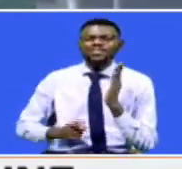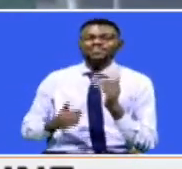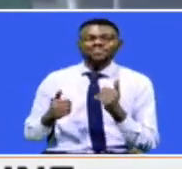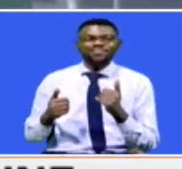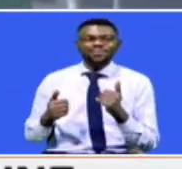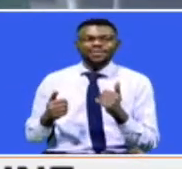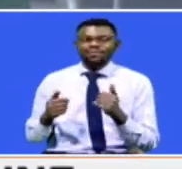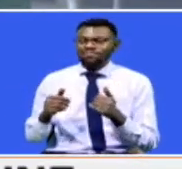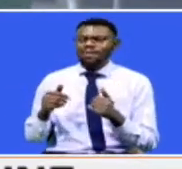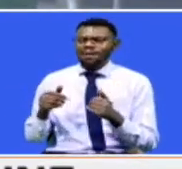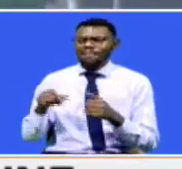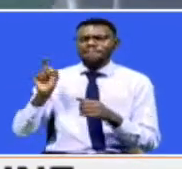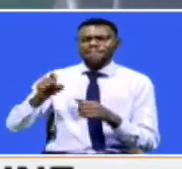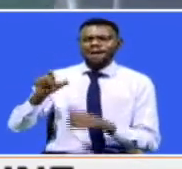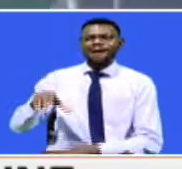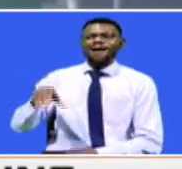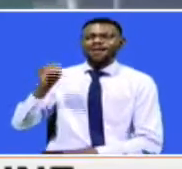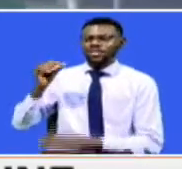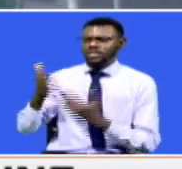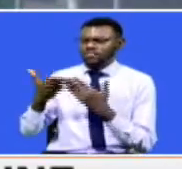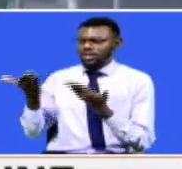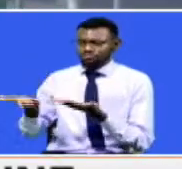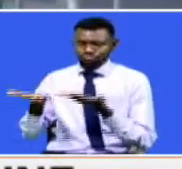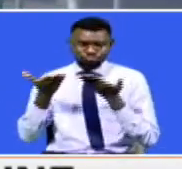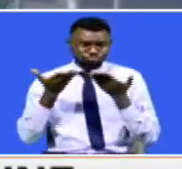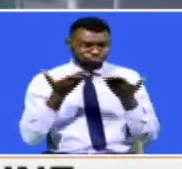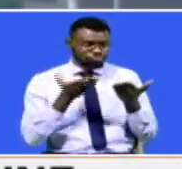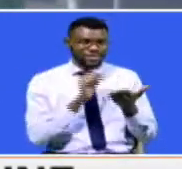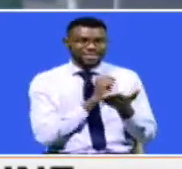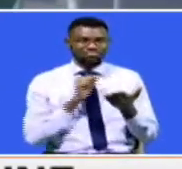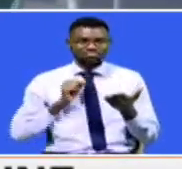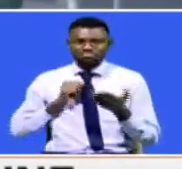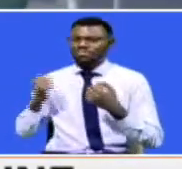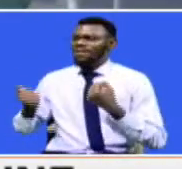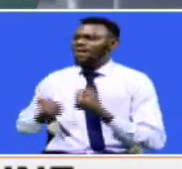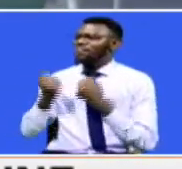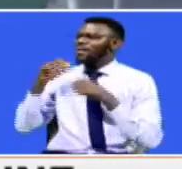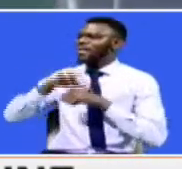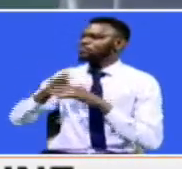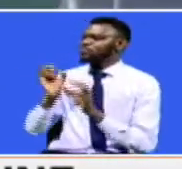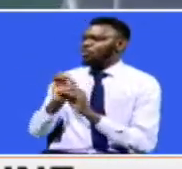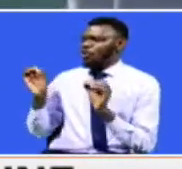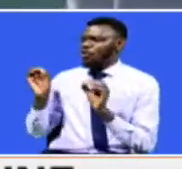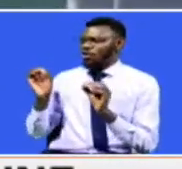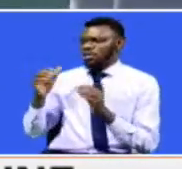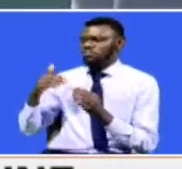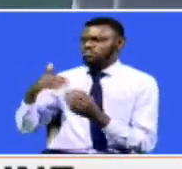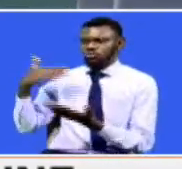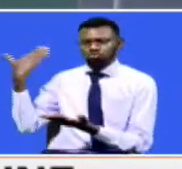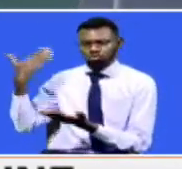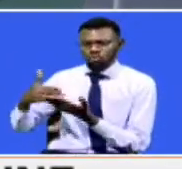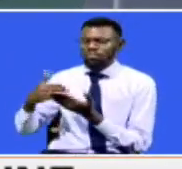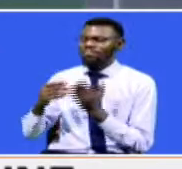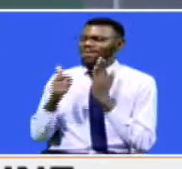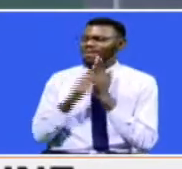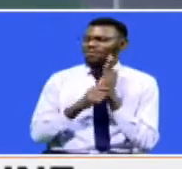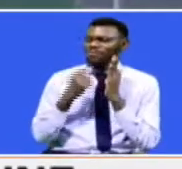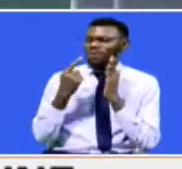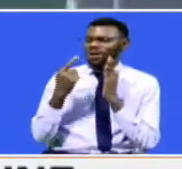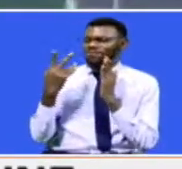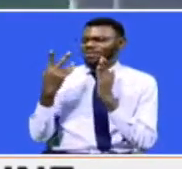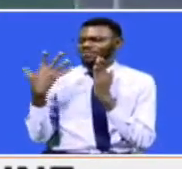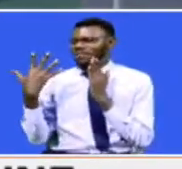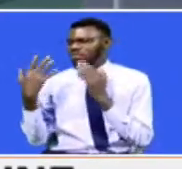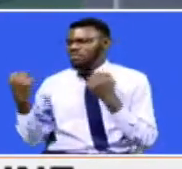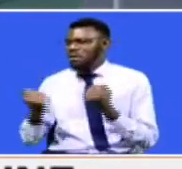they would find something and bring it back to Senate, or if they don't, then it stops at that point. Article 145 indicates that if